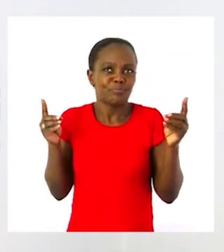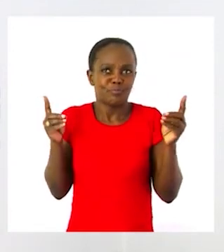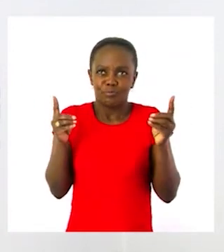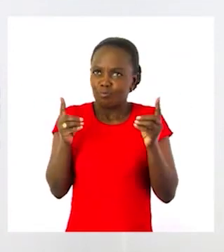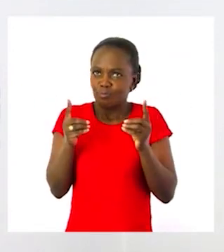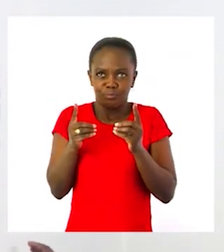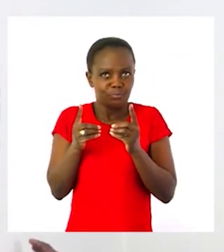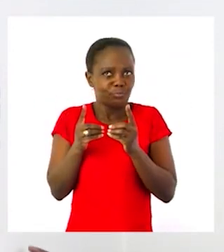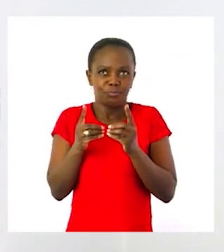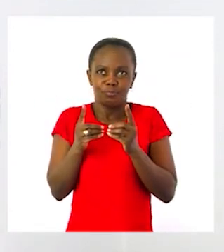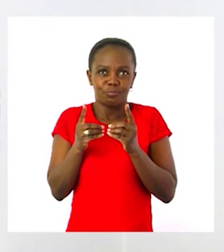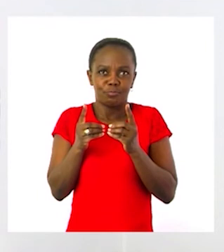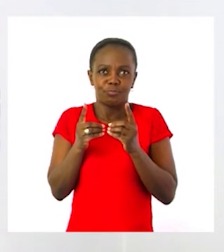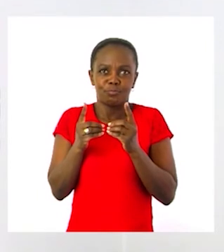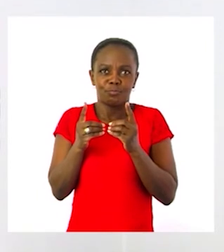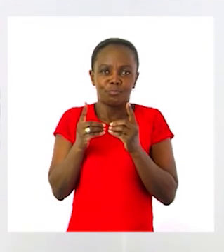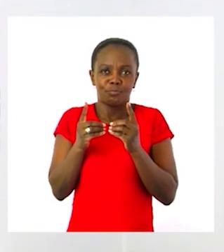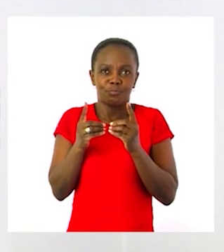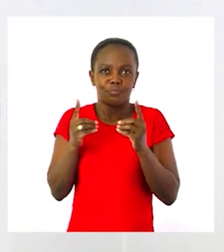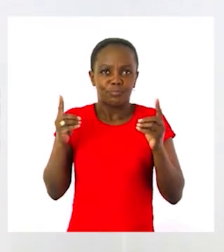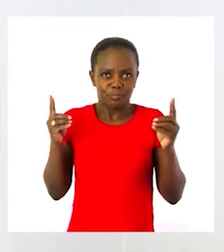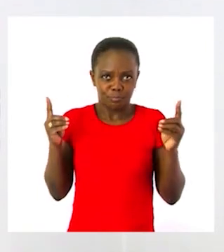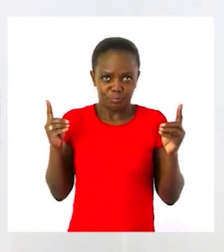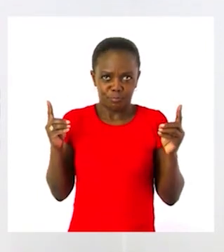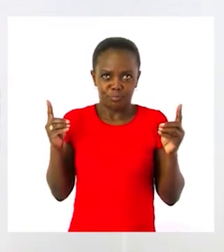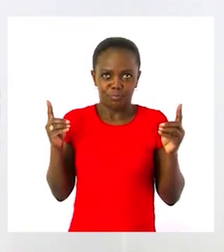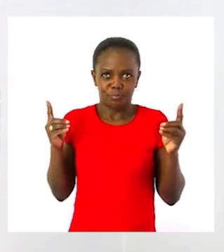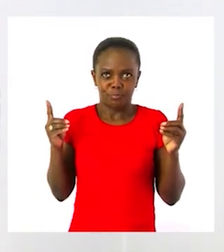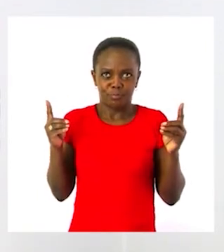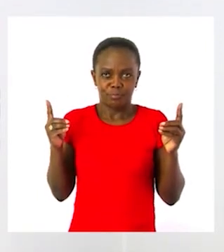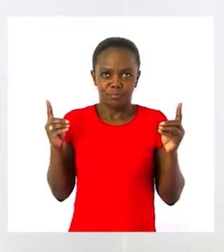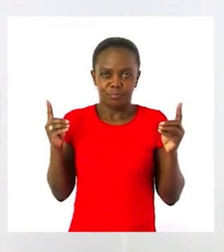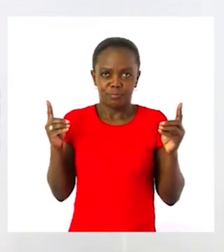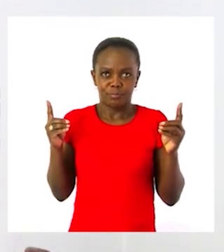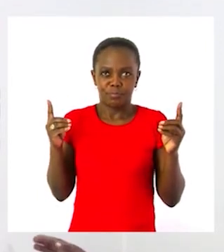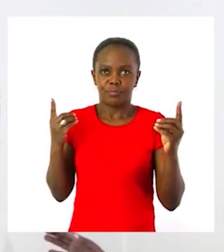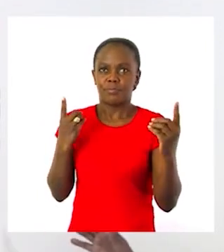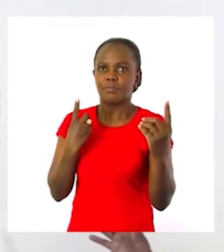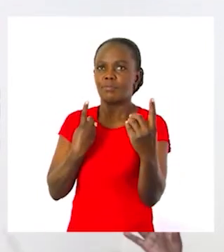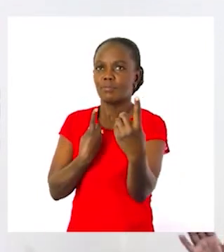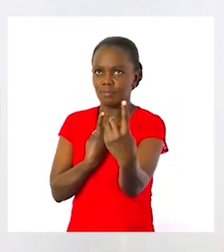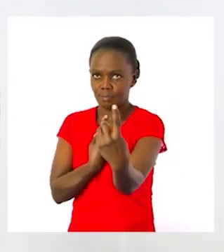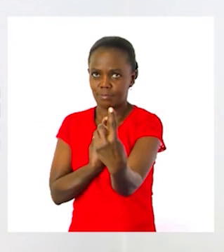Spread out your arms. Make sure you don't touch the person next to you. Yes.